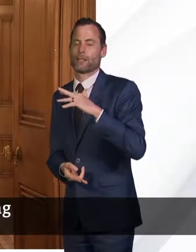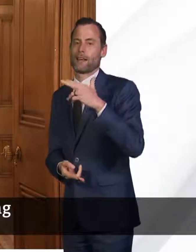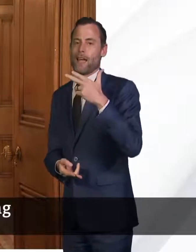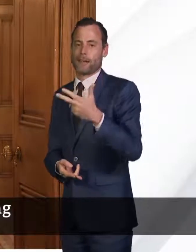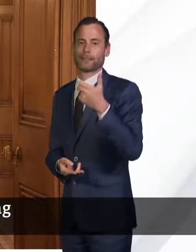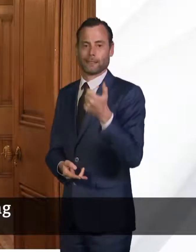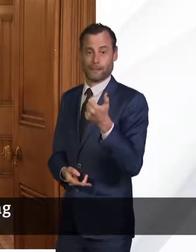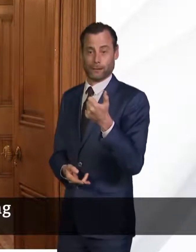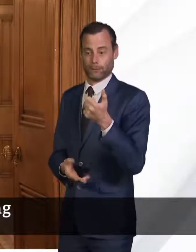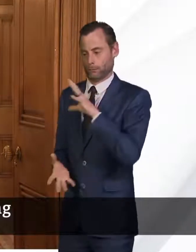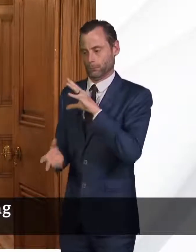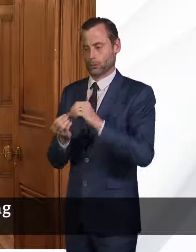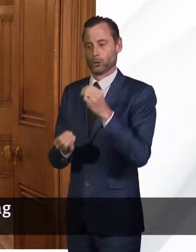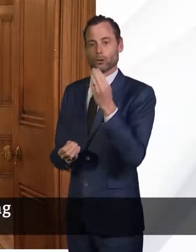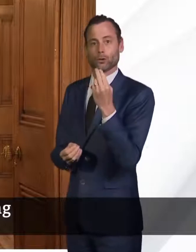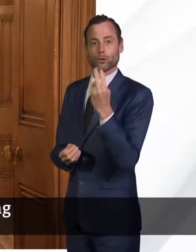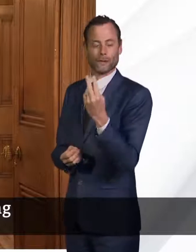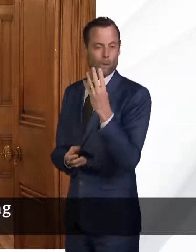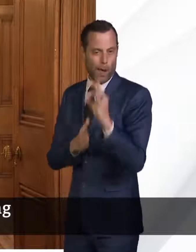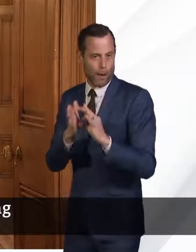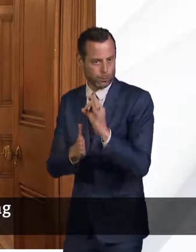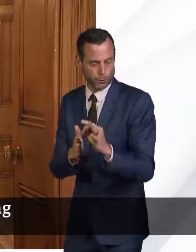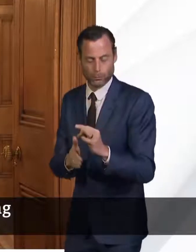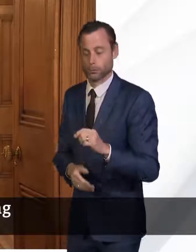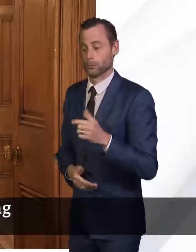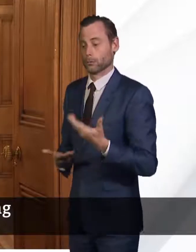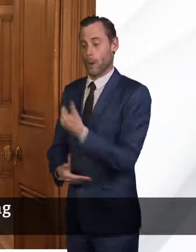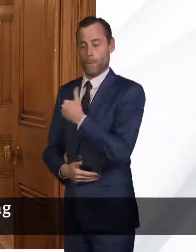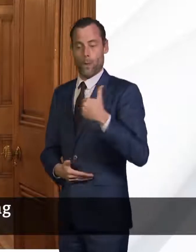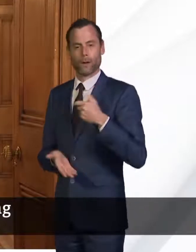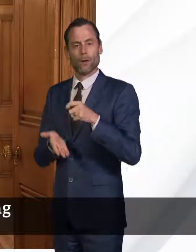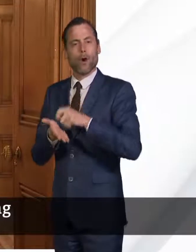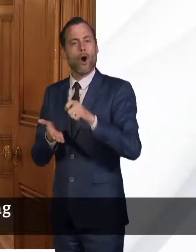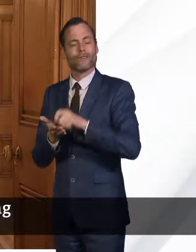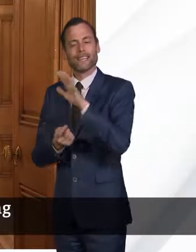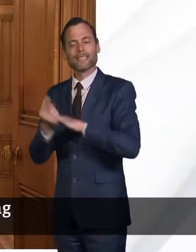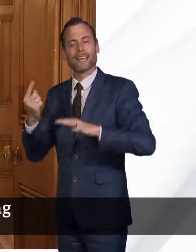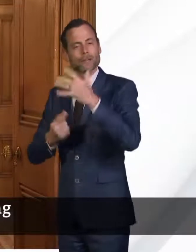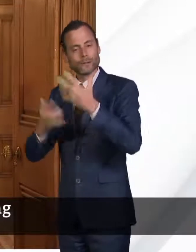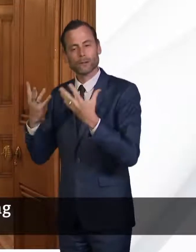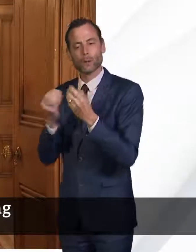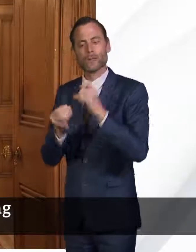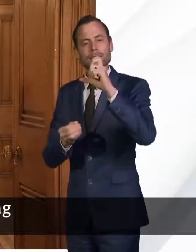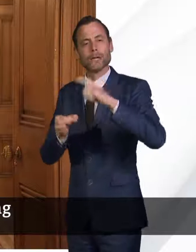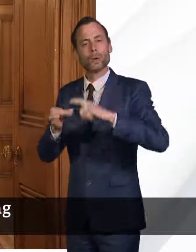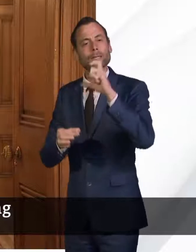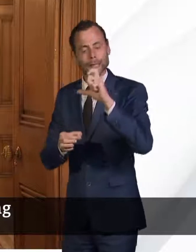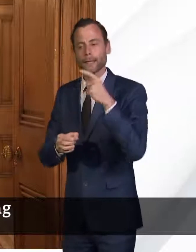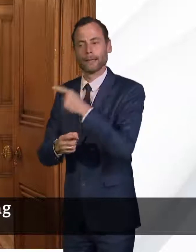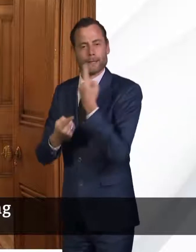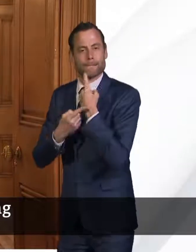yesterday. This morning, the Office for National Statistics and the CQC published more information on the overall